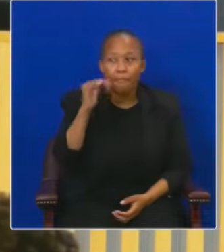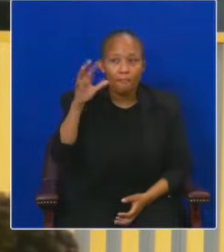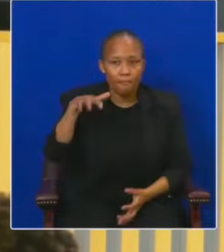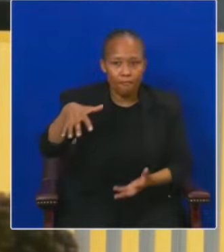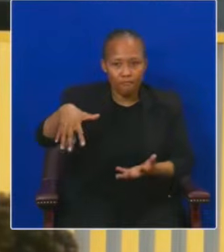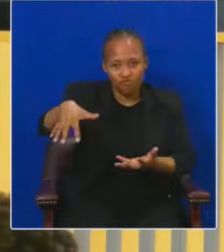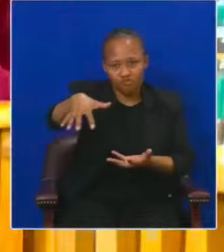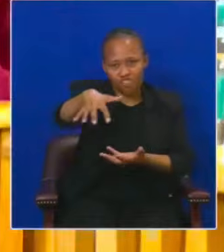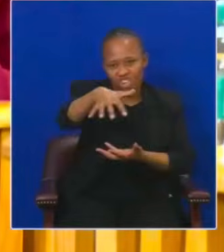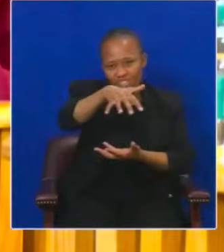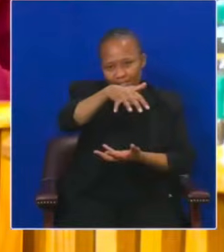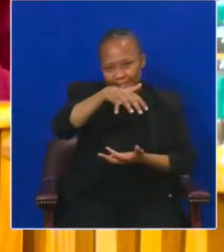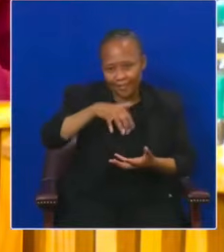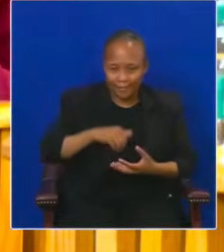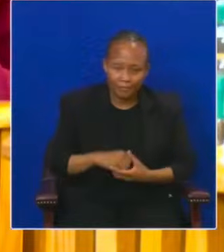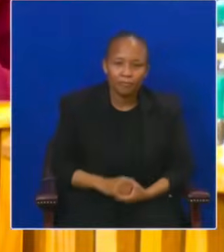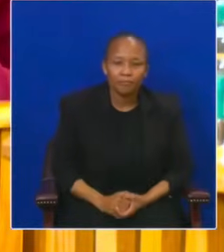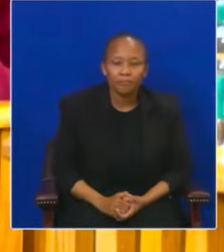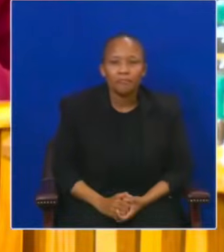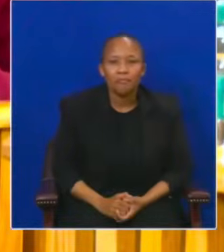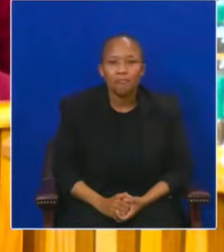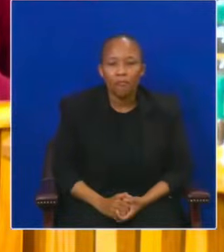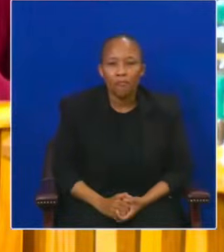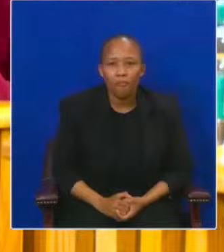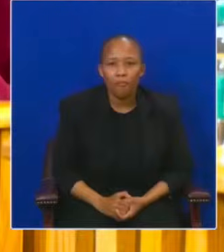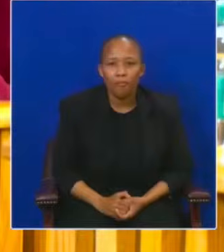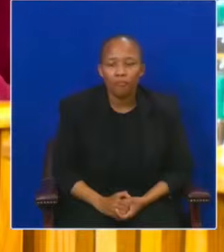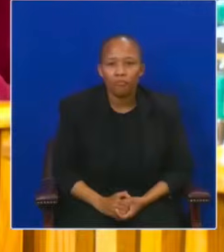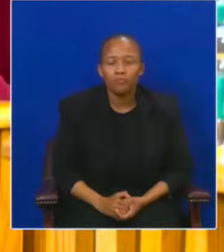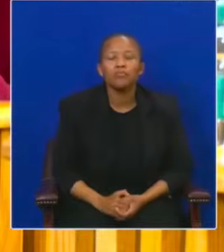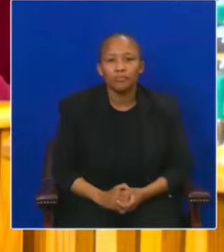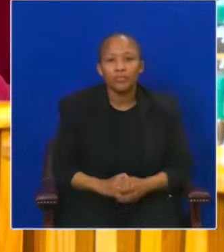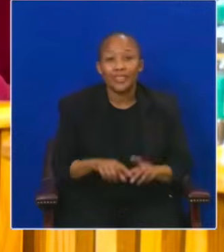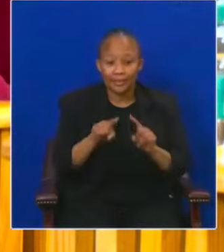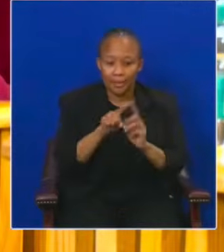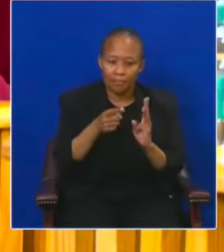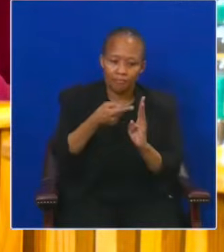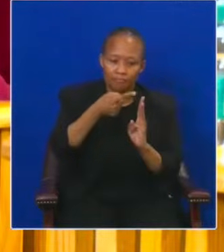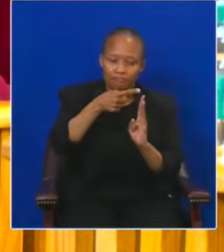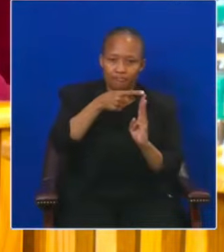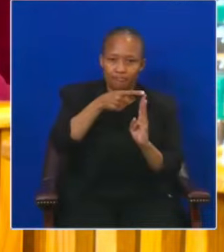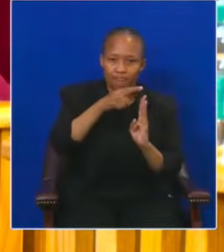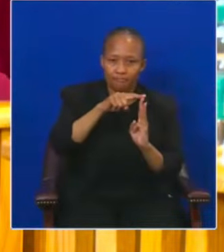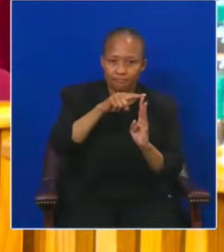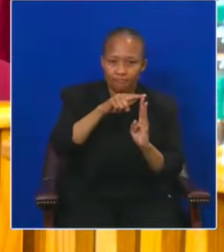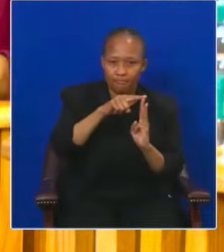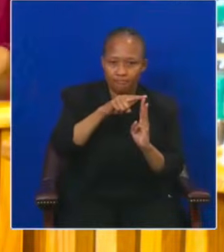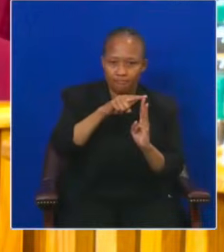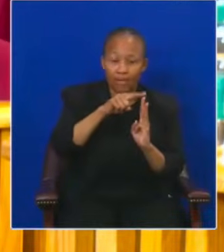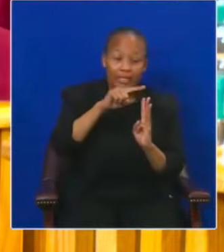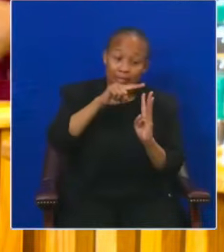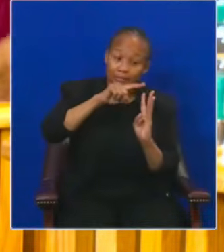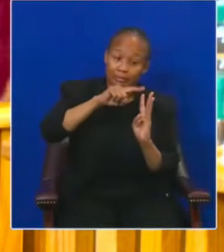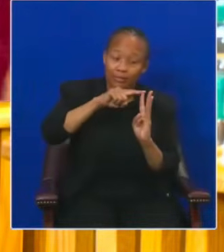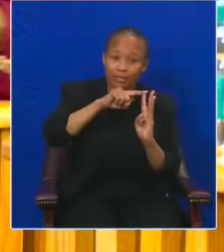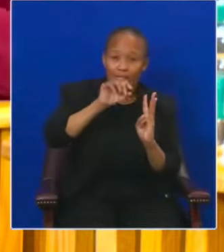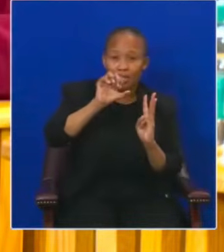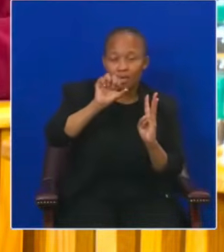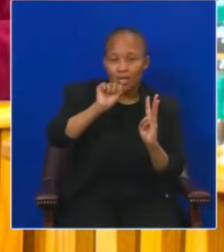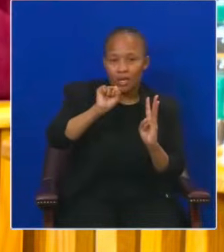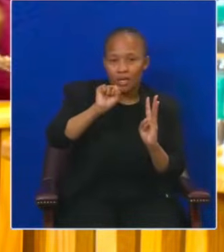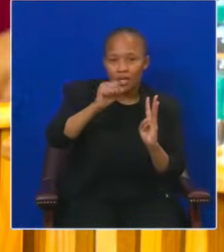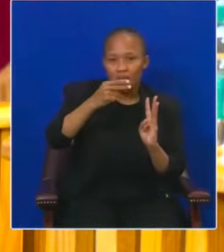And please do the same for General Shibiri. General Shibiri is working at